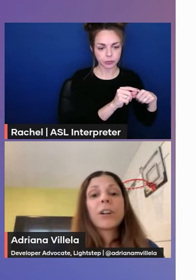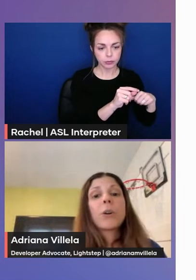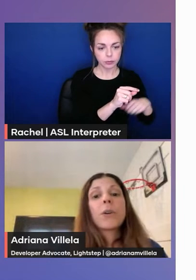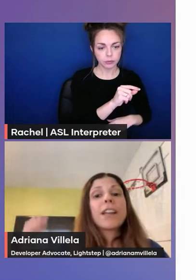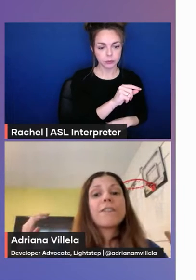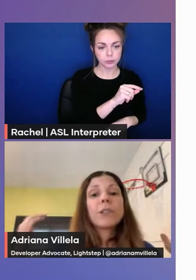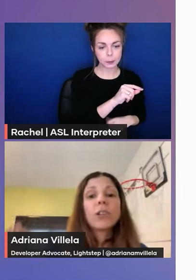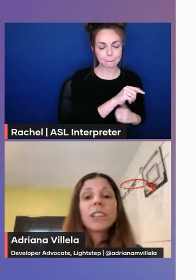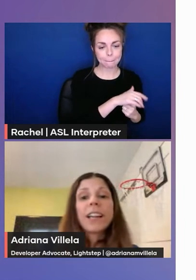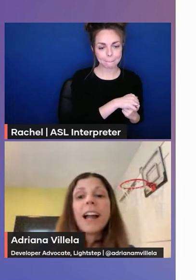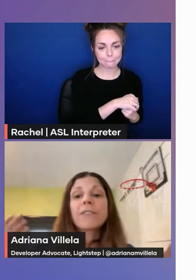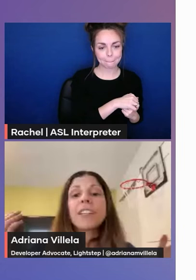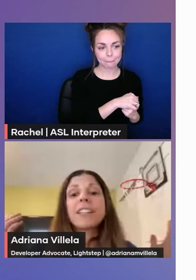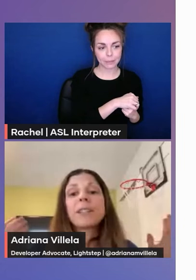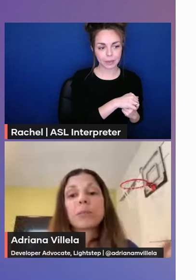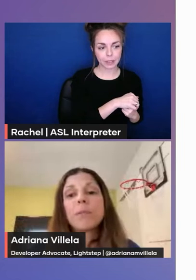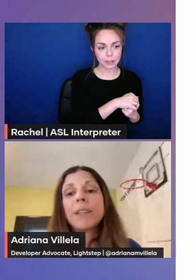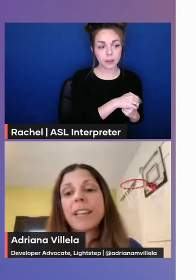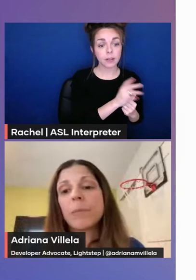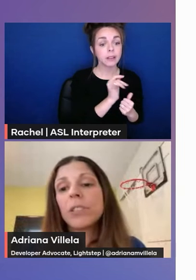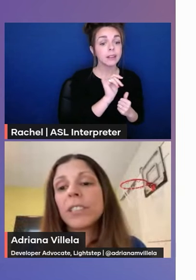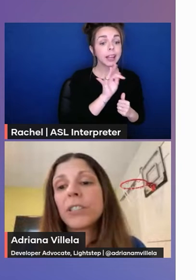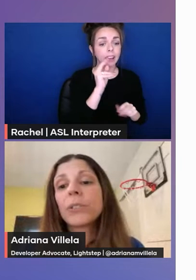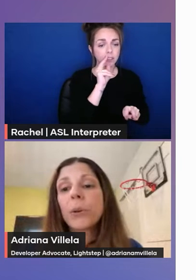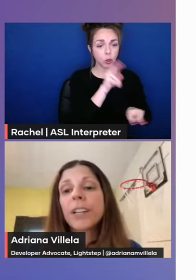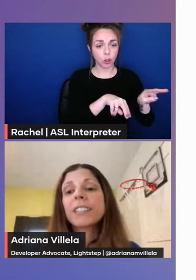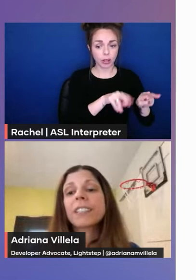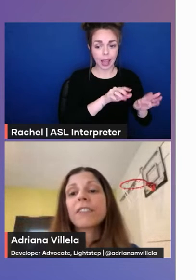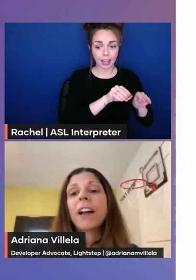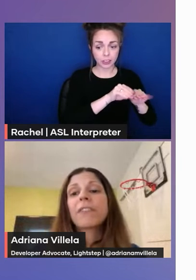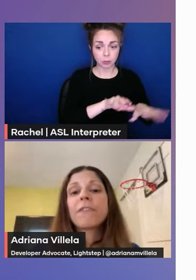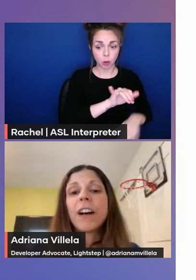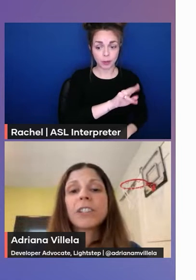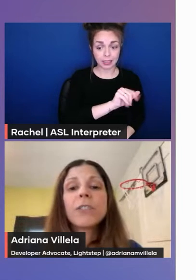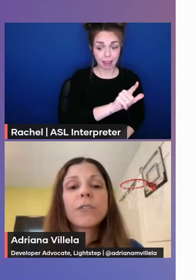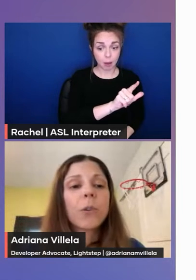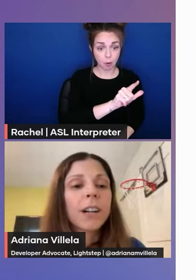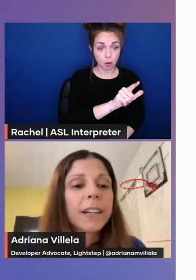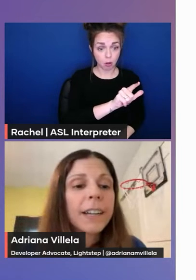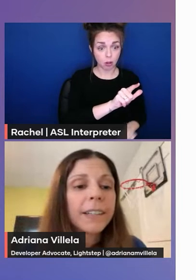right, so if you look at the deployment YAML, you'll notice that the